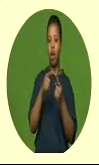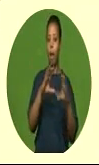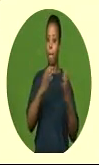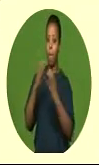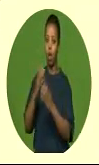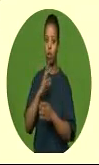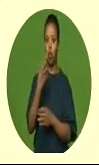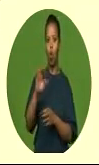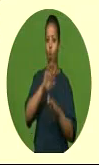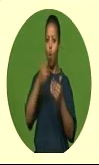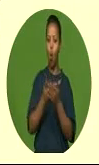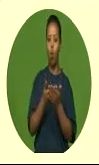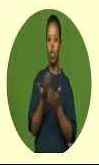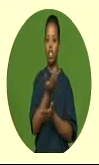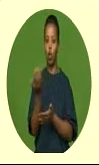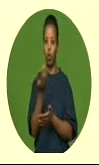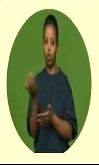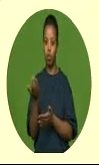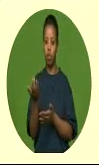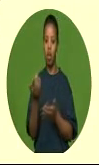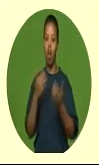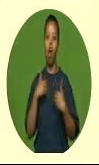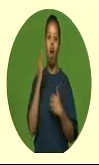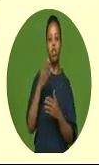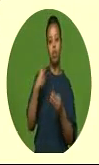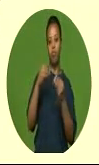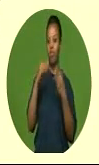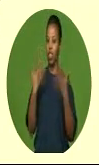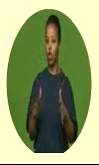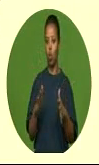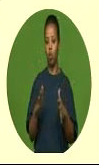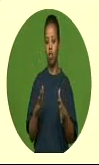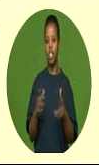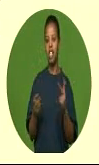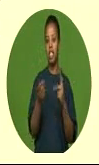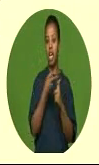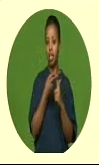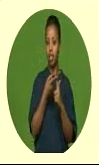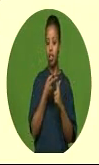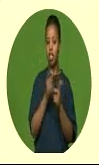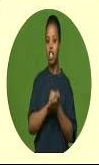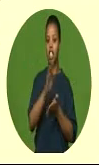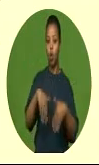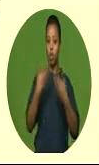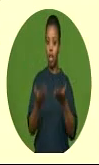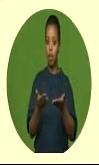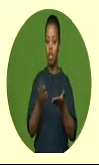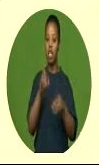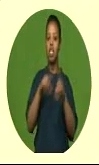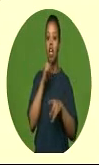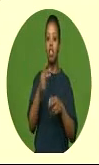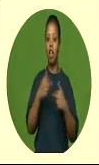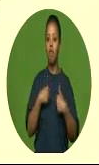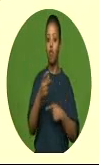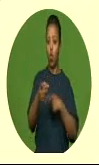or all of the consigned stock has been sold. Secondly, the consignor does not